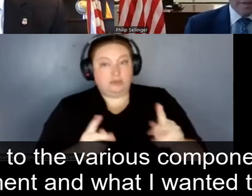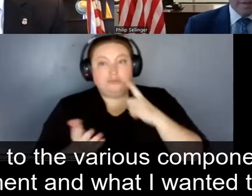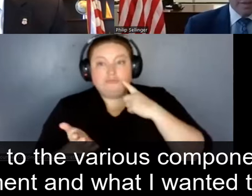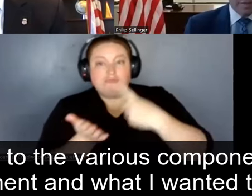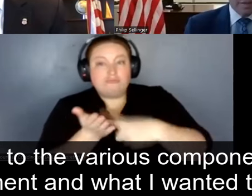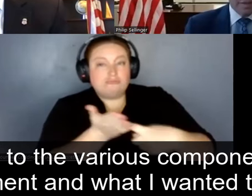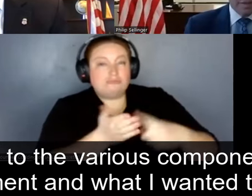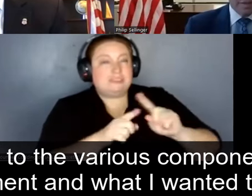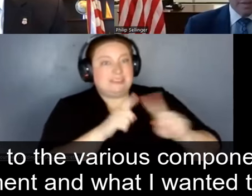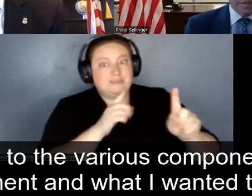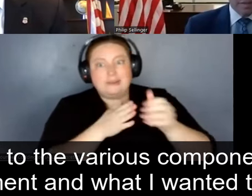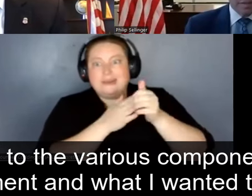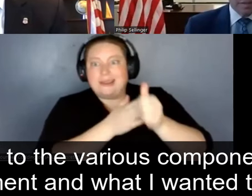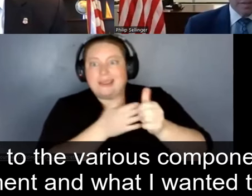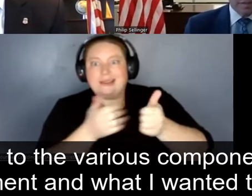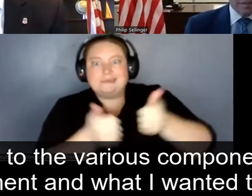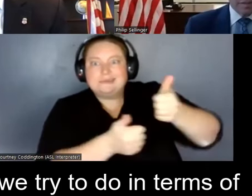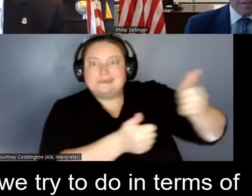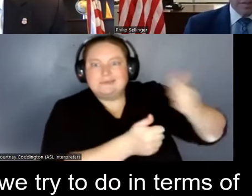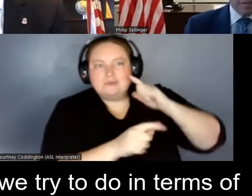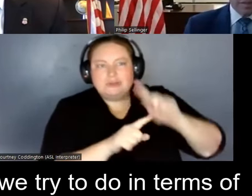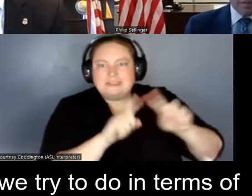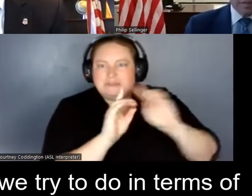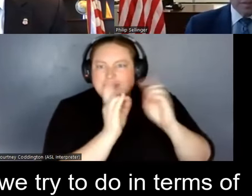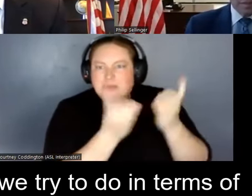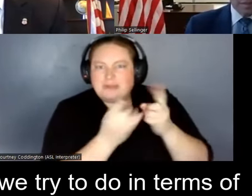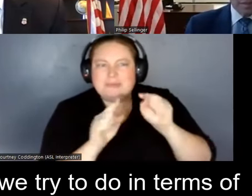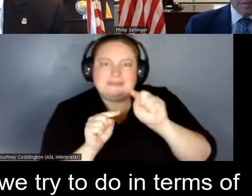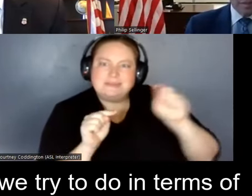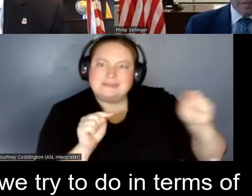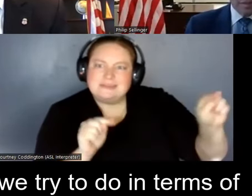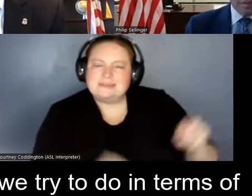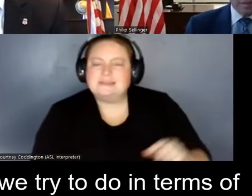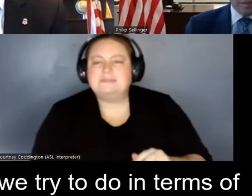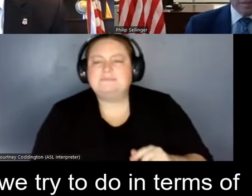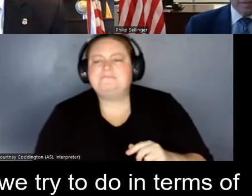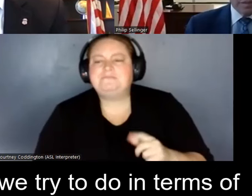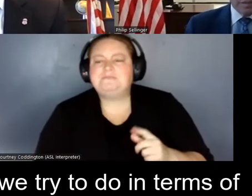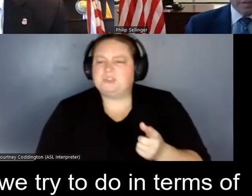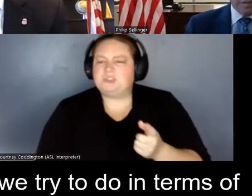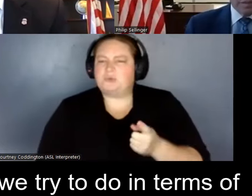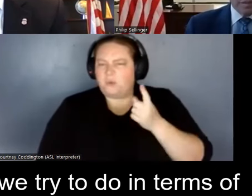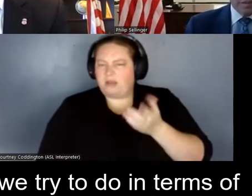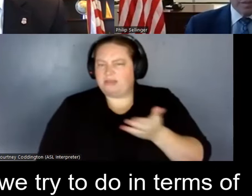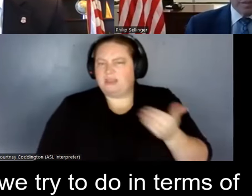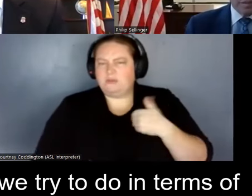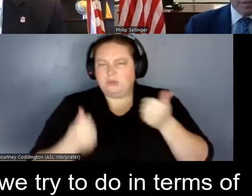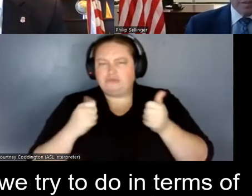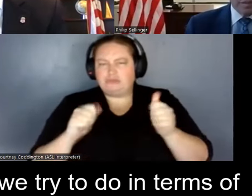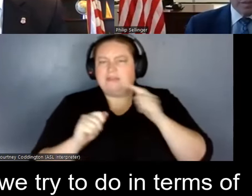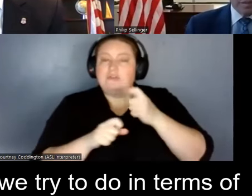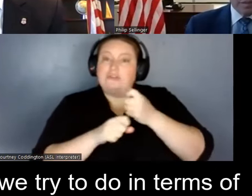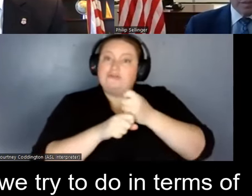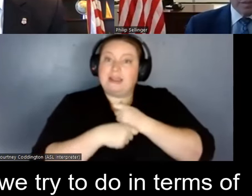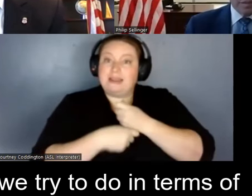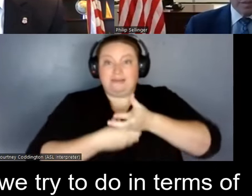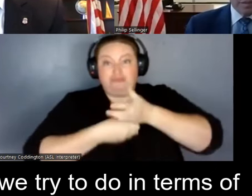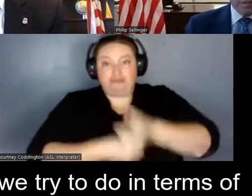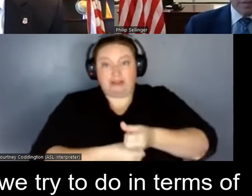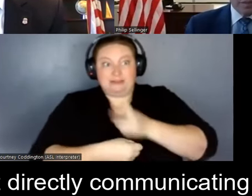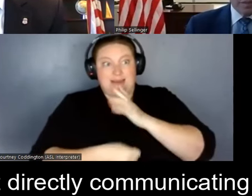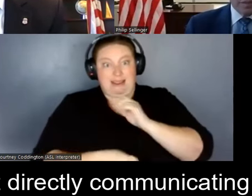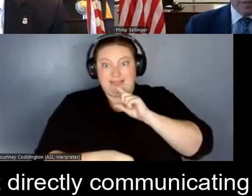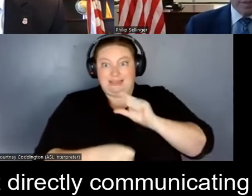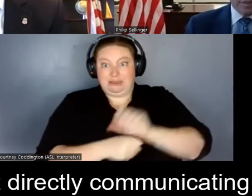heads at the department. And what I wanted to do, because I think one of the things we try to do in terms of creating trust and legitimacy